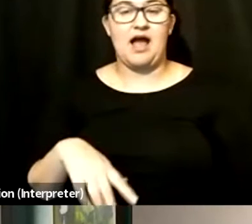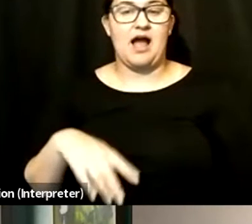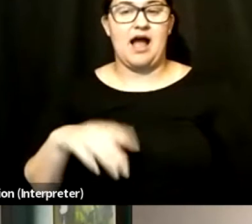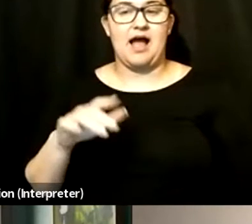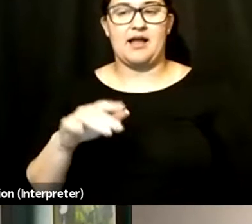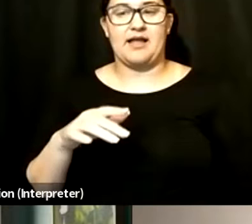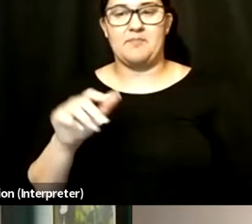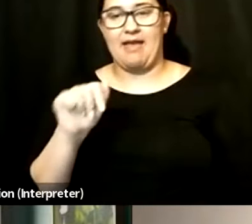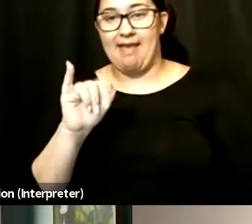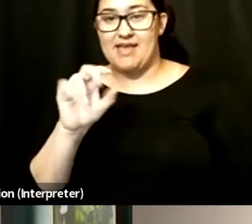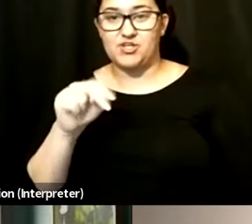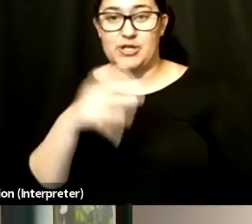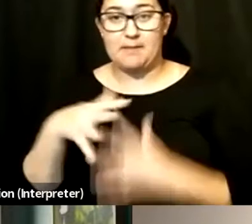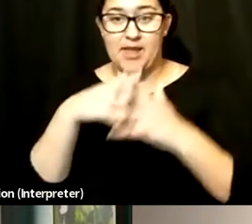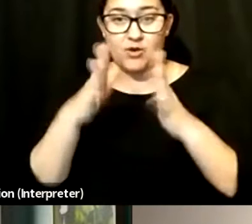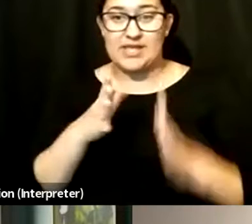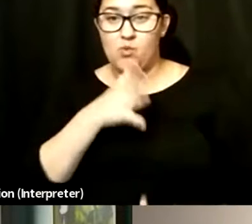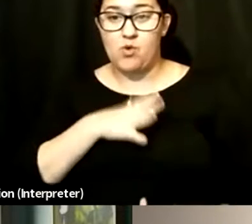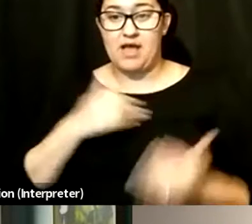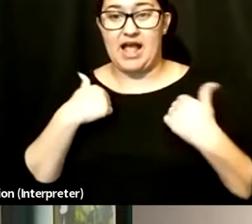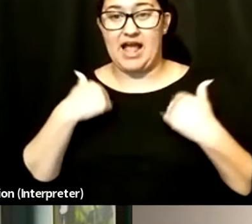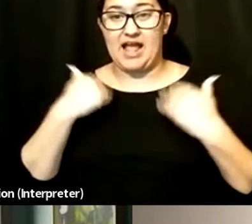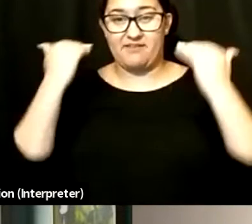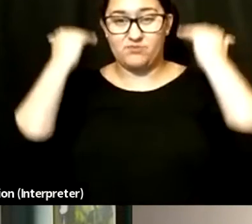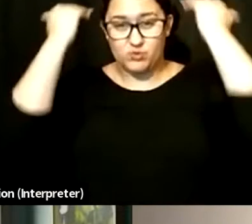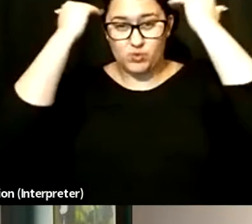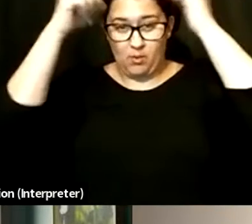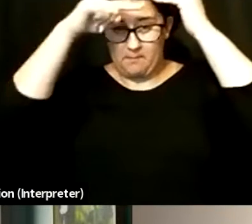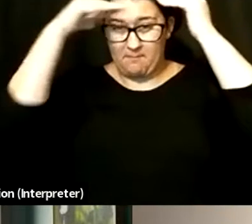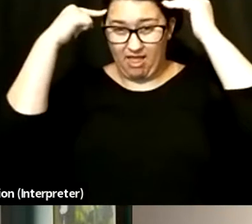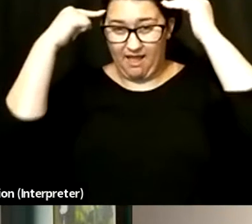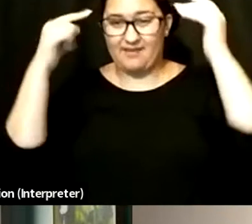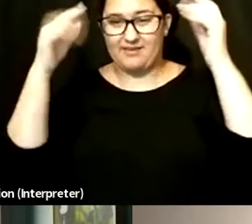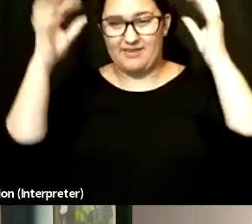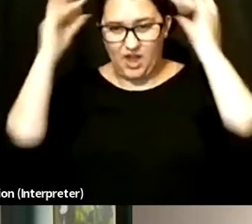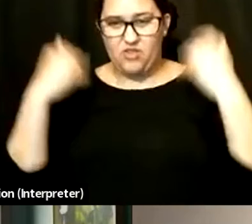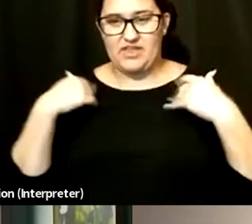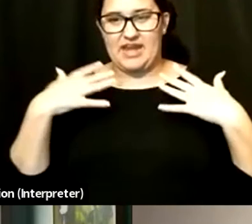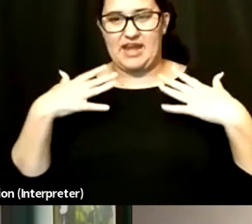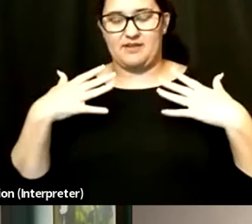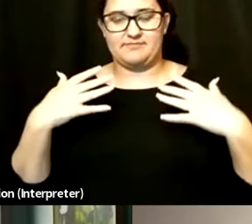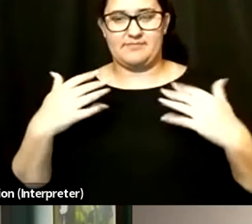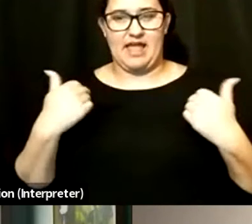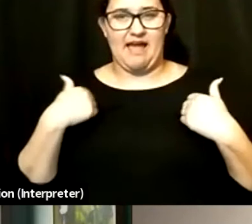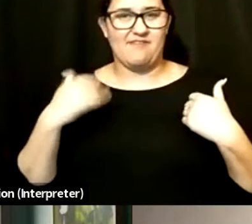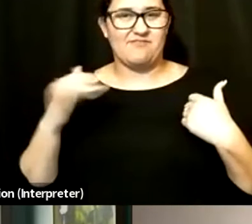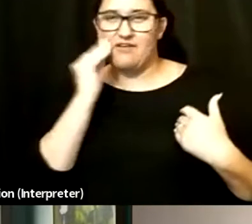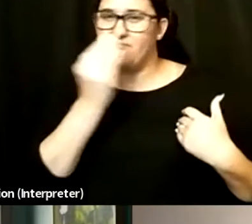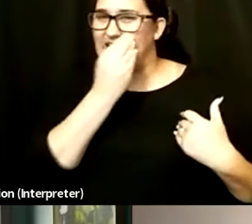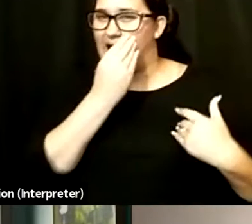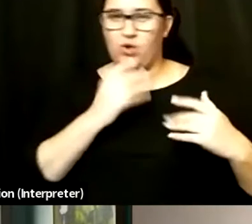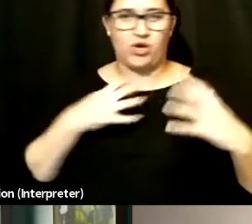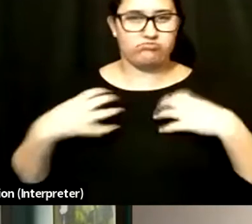woman. I have short black hair. Am wearing a sort of flowery